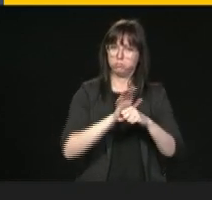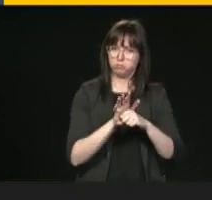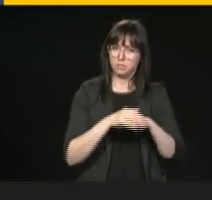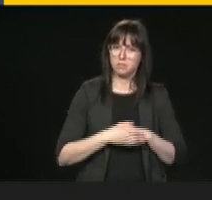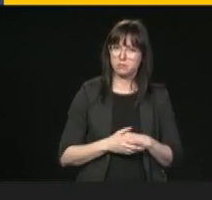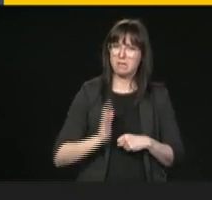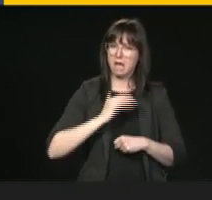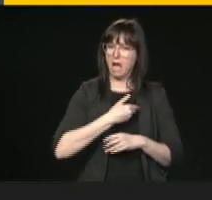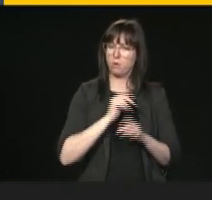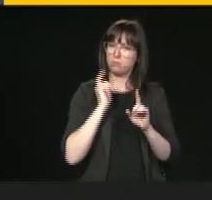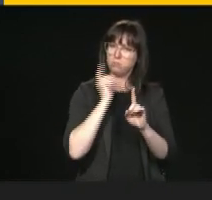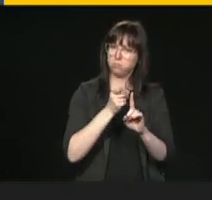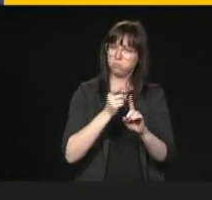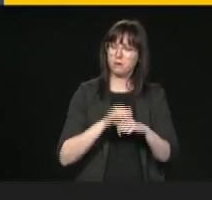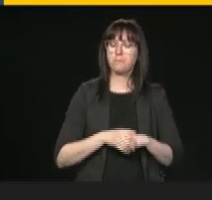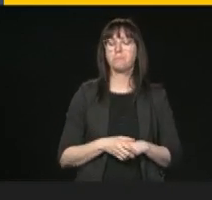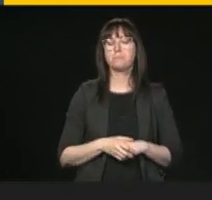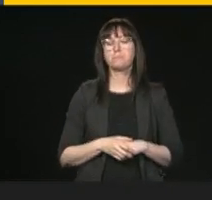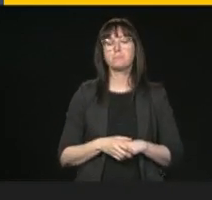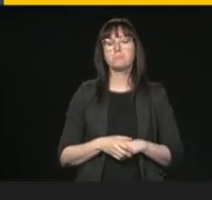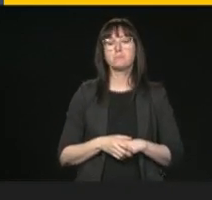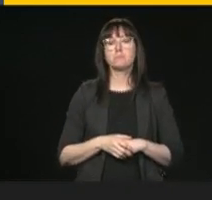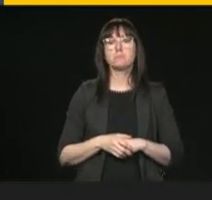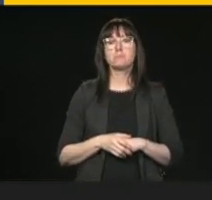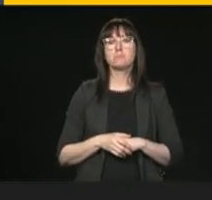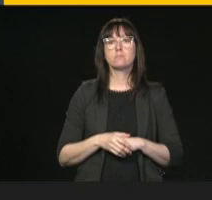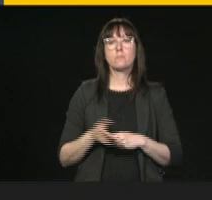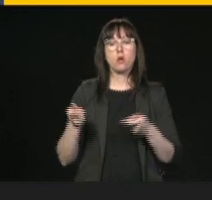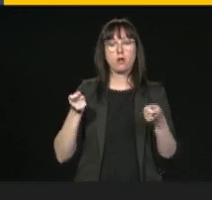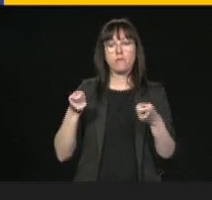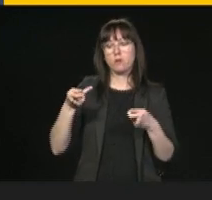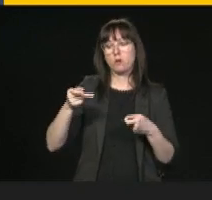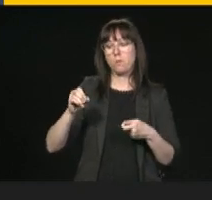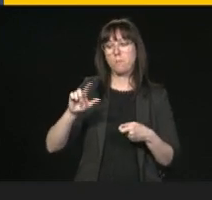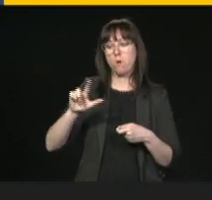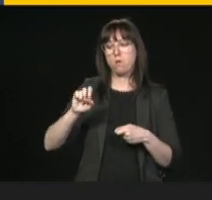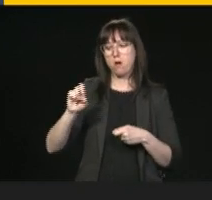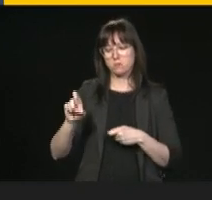has likely some things to say about the overall